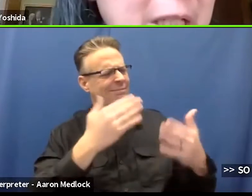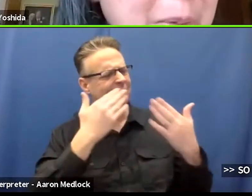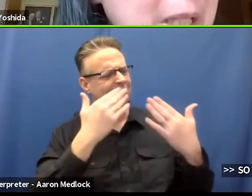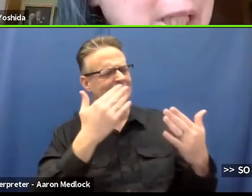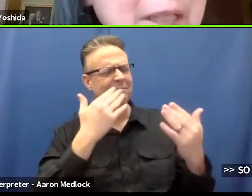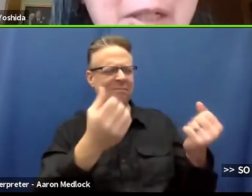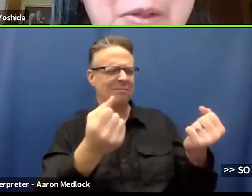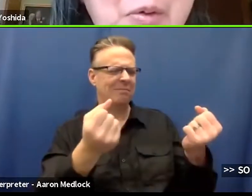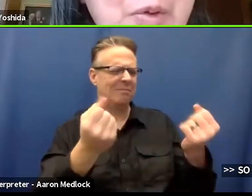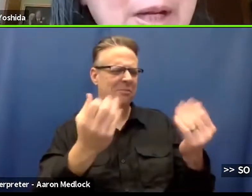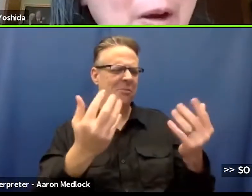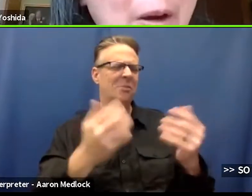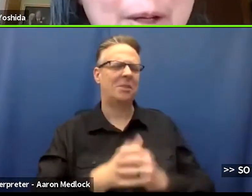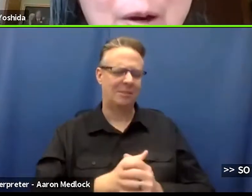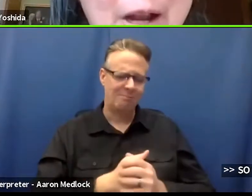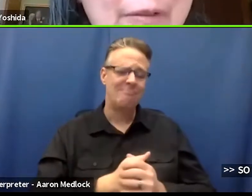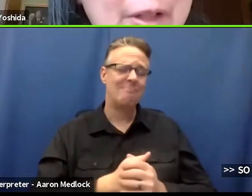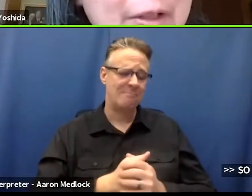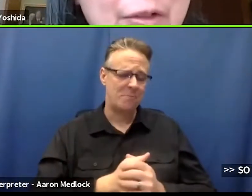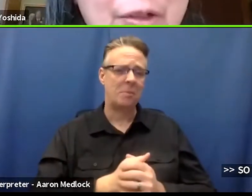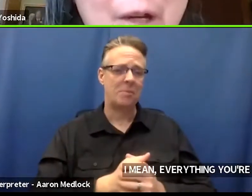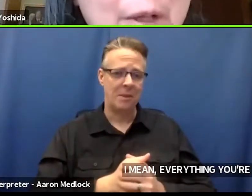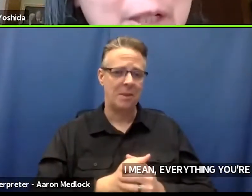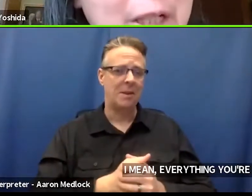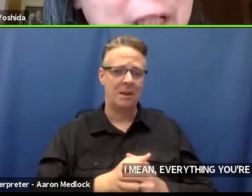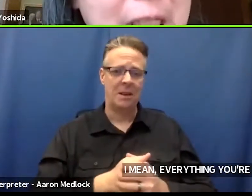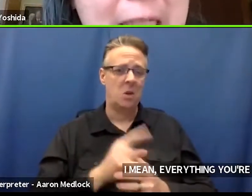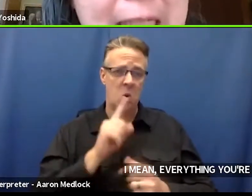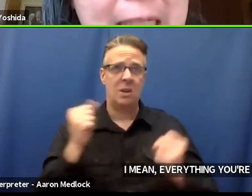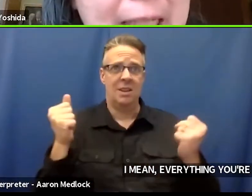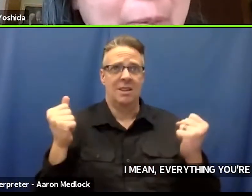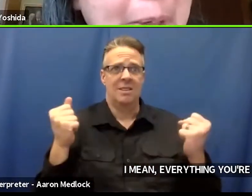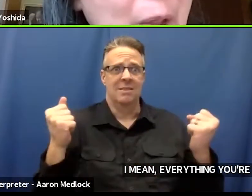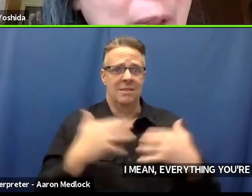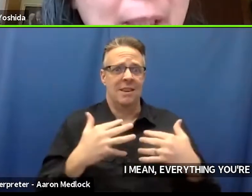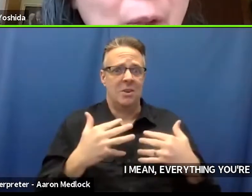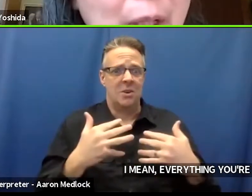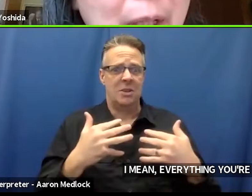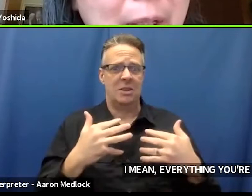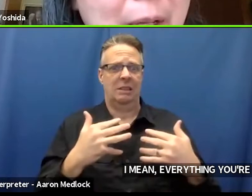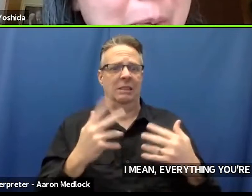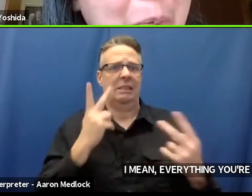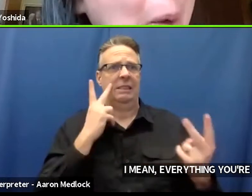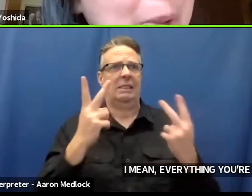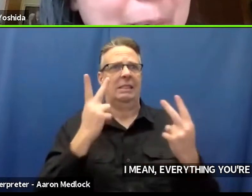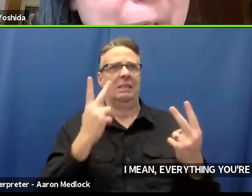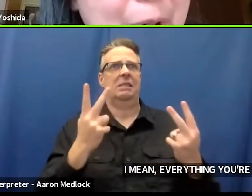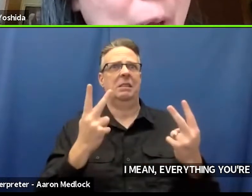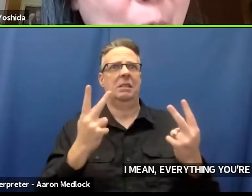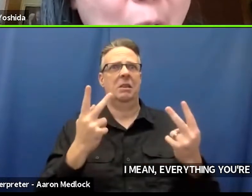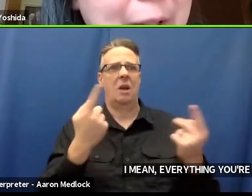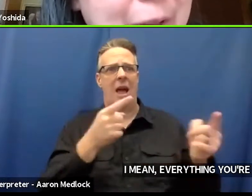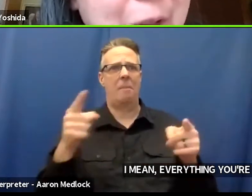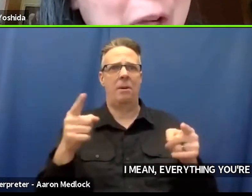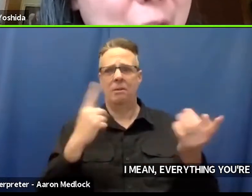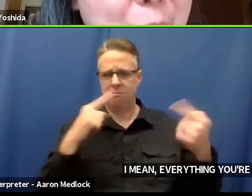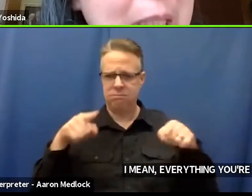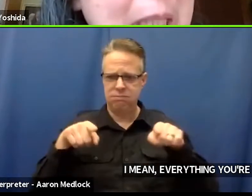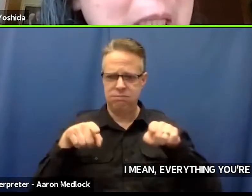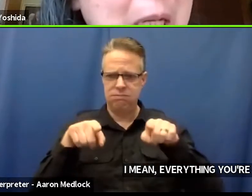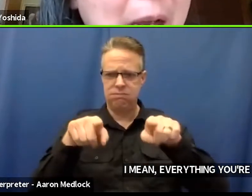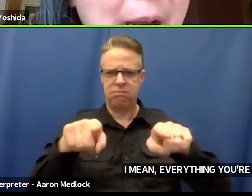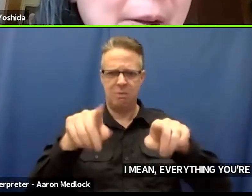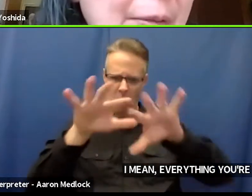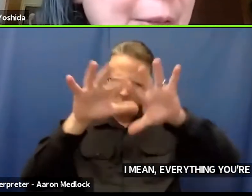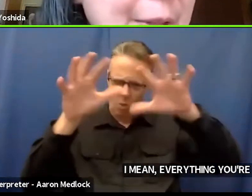Karen again speaking. We are having, it's scary to see the parallel problems across